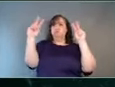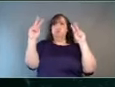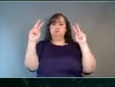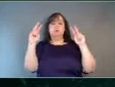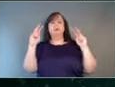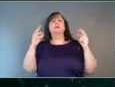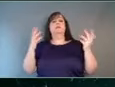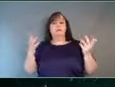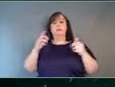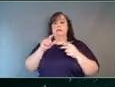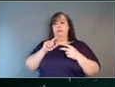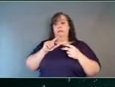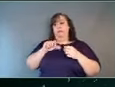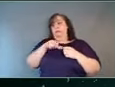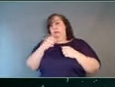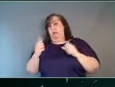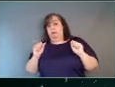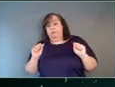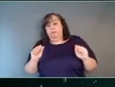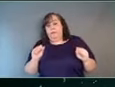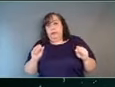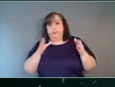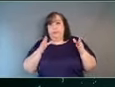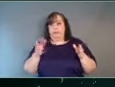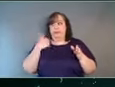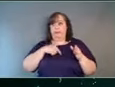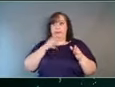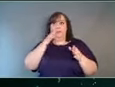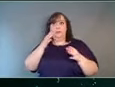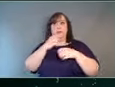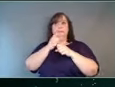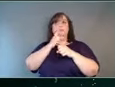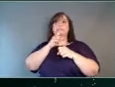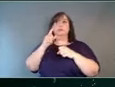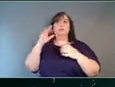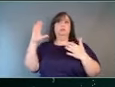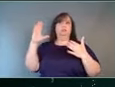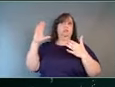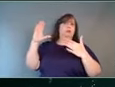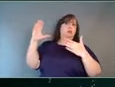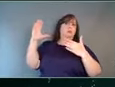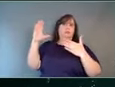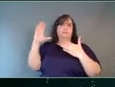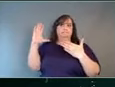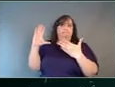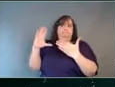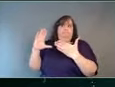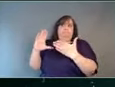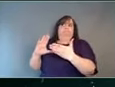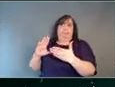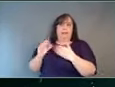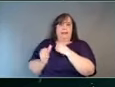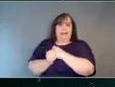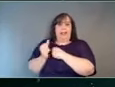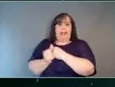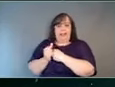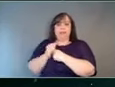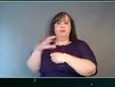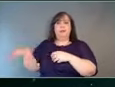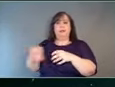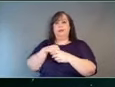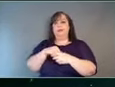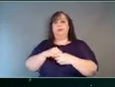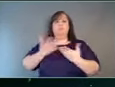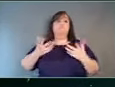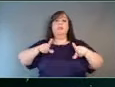Other potential ways that we would mitigate against any sort of asteroid hazard include, you know, testing